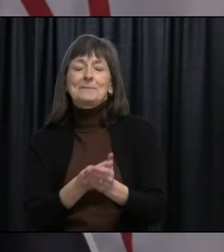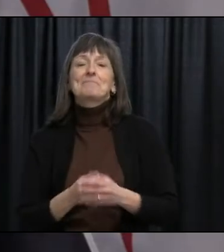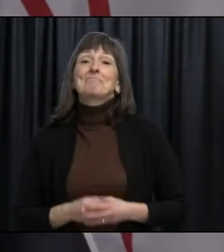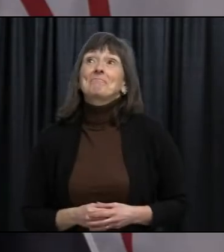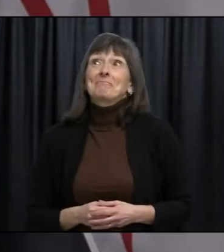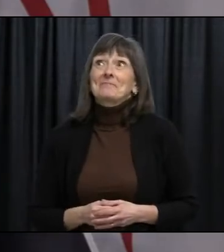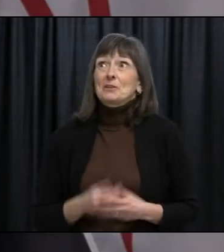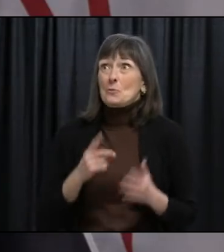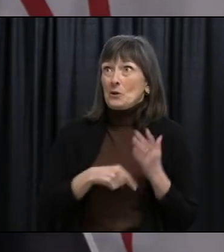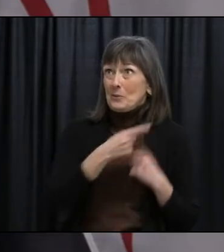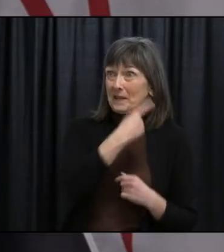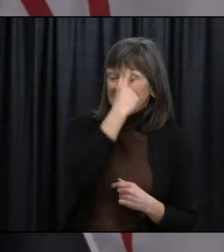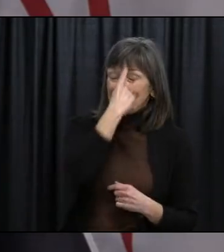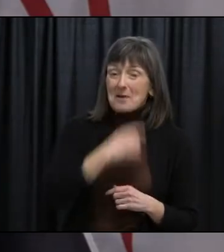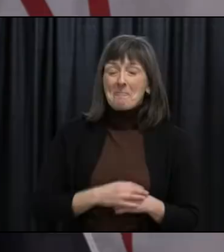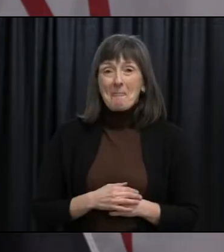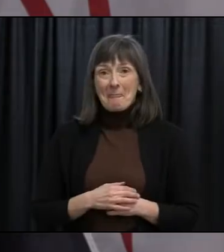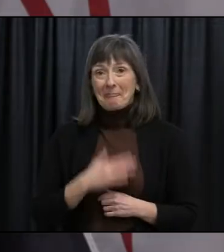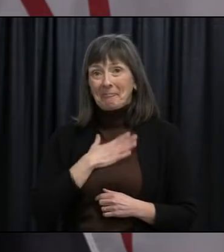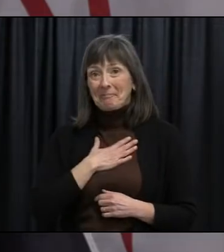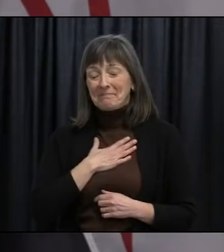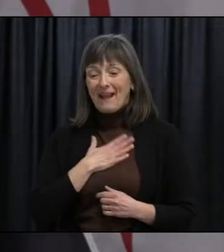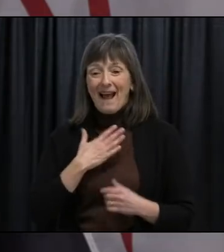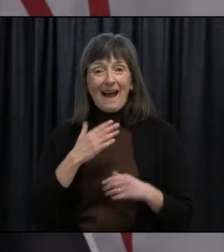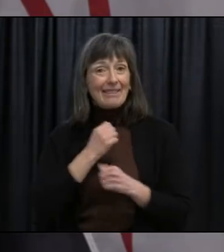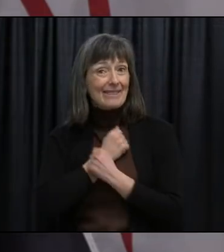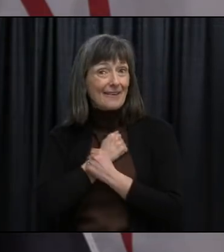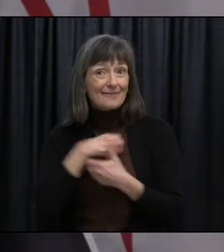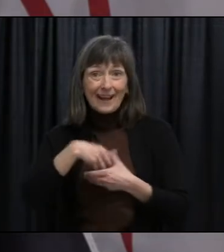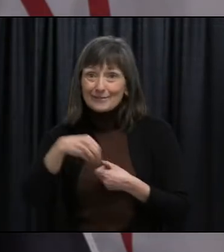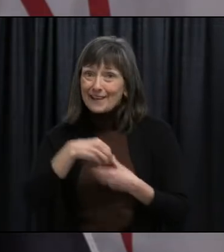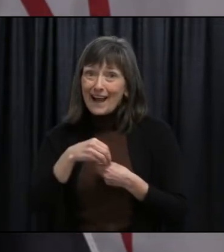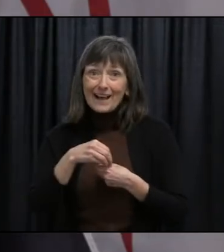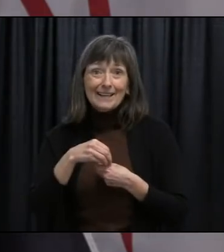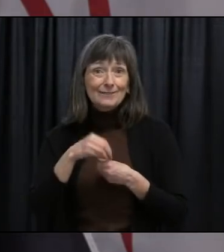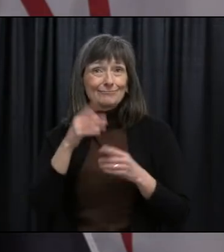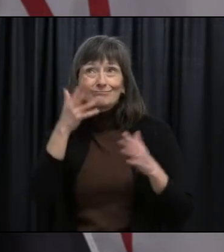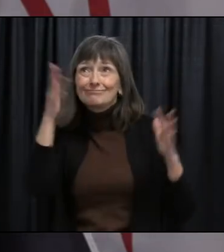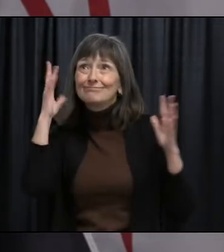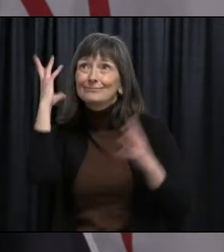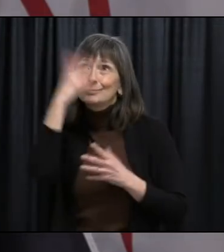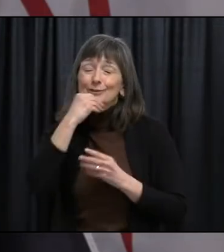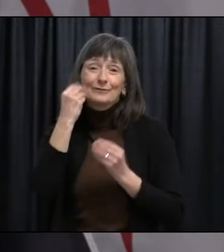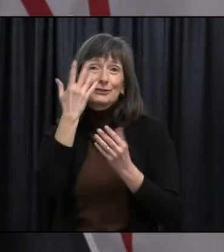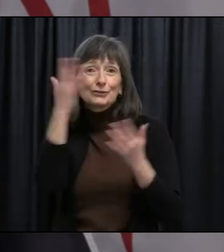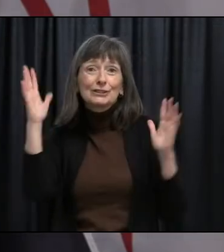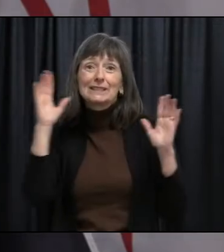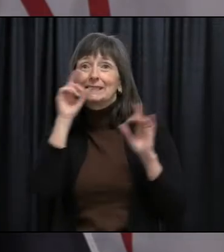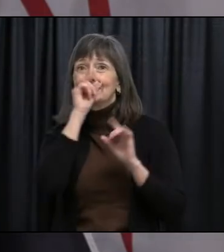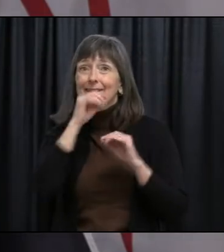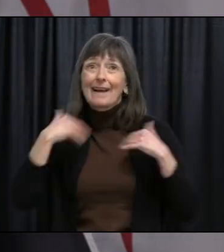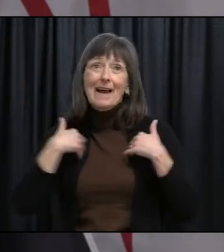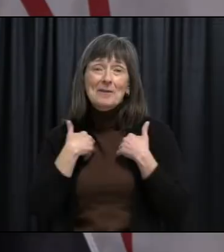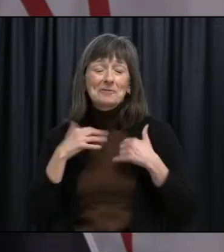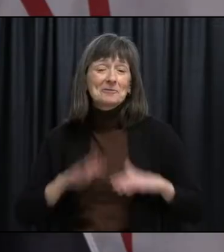I'm very pleased that somebody felt or thought to make a donation in our names. I think it's a lovely thing to